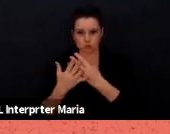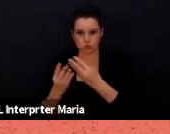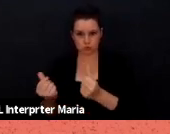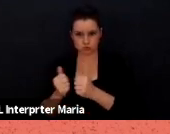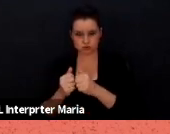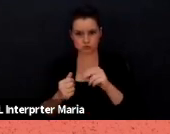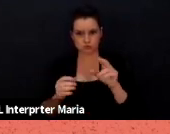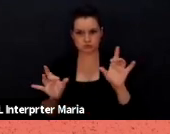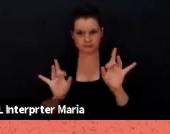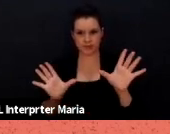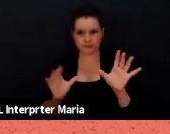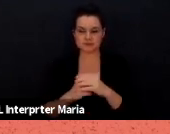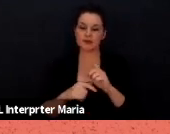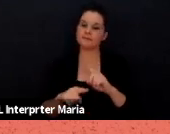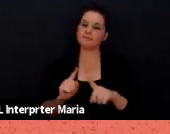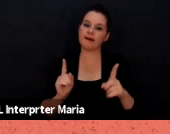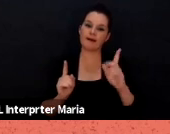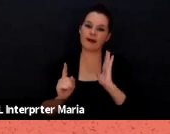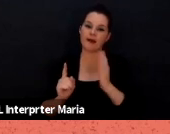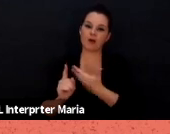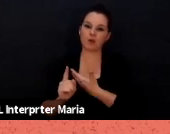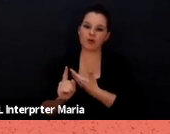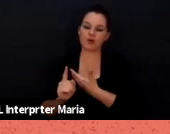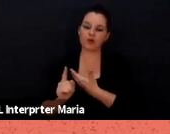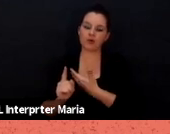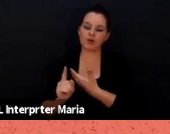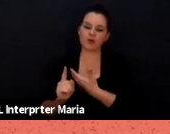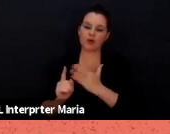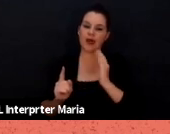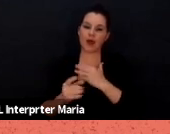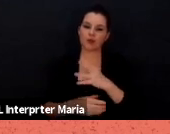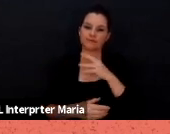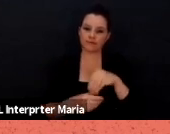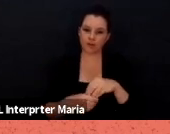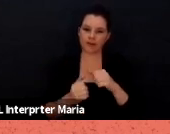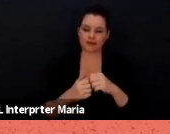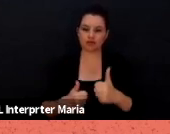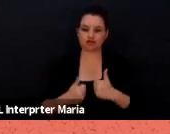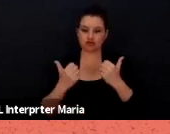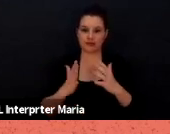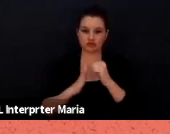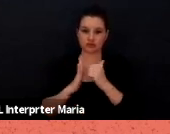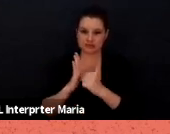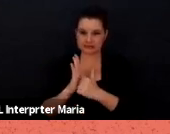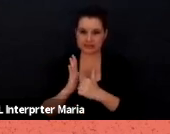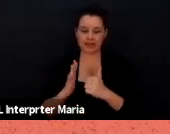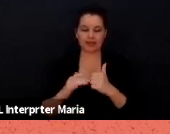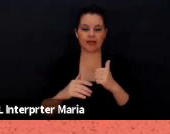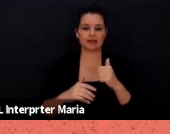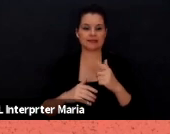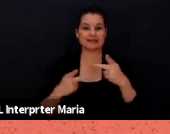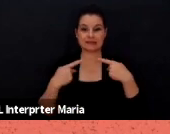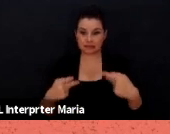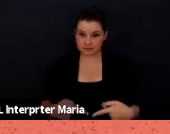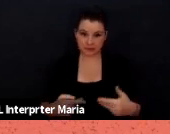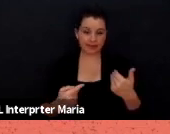violence. But like our involvement in the survivors agenda, like physically